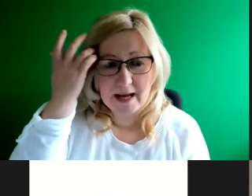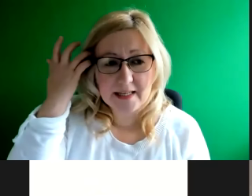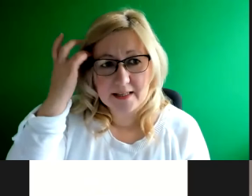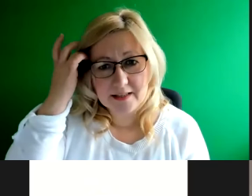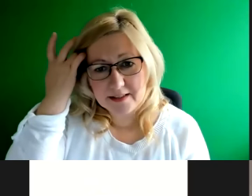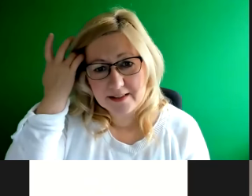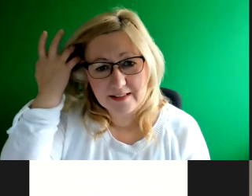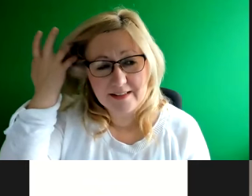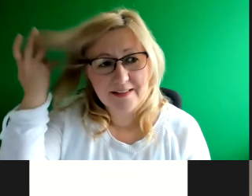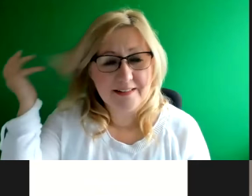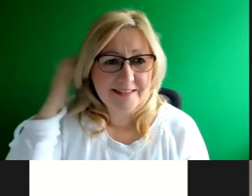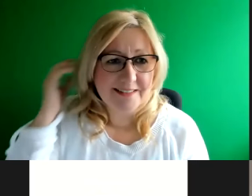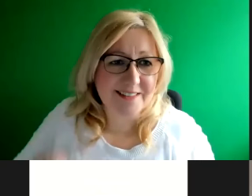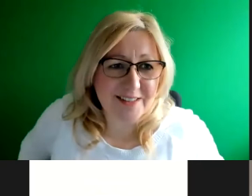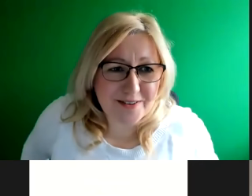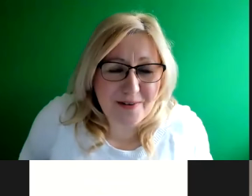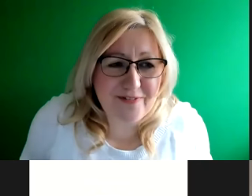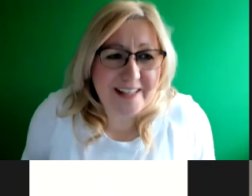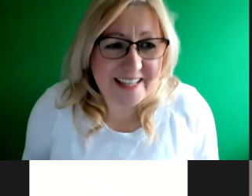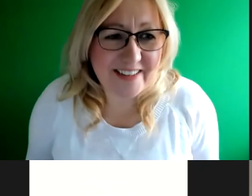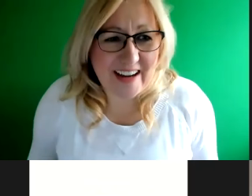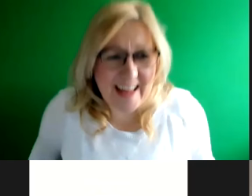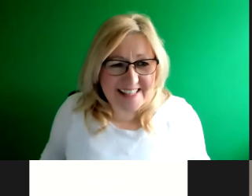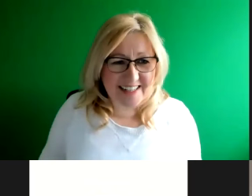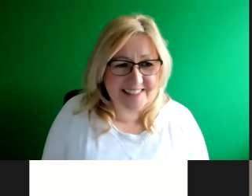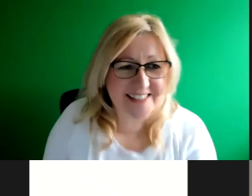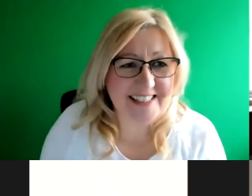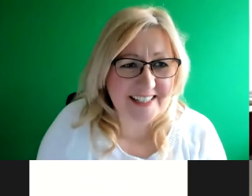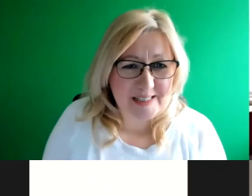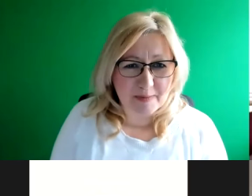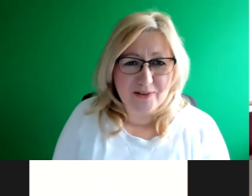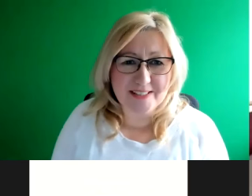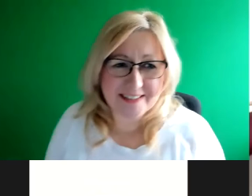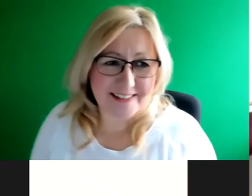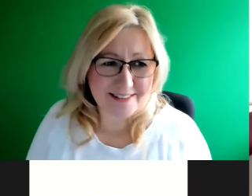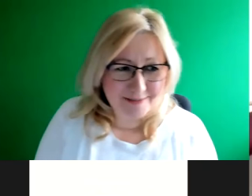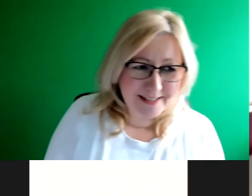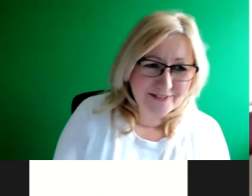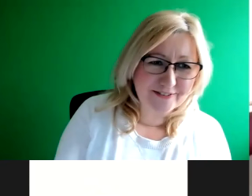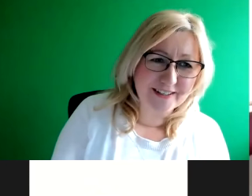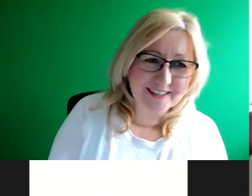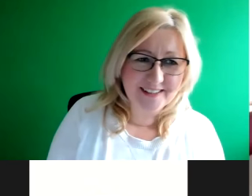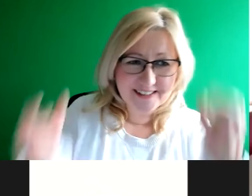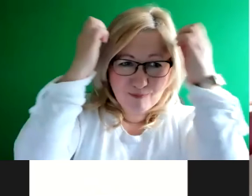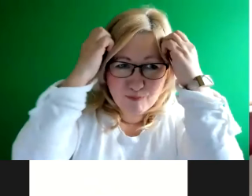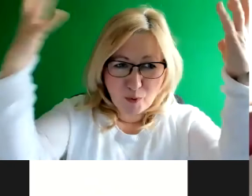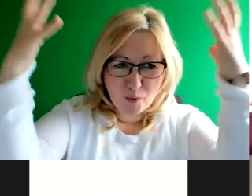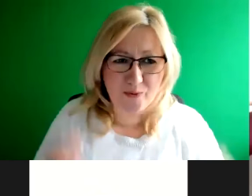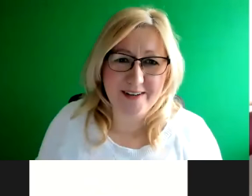Welcome back. So hopefully your heads aren't still exploding. There's another metaphor for you.